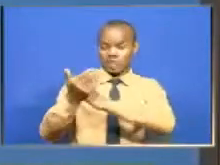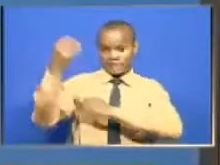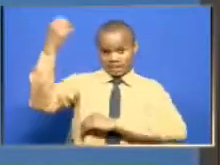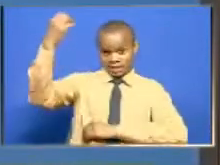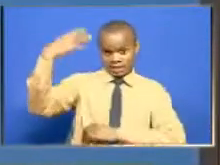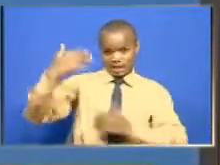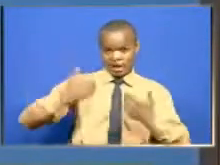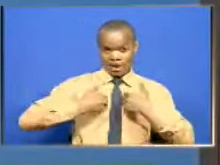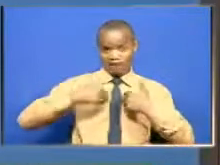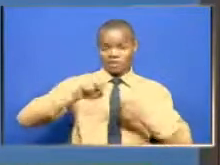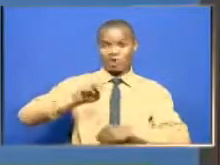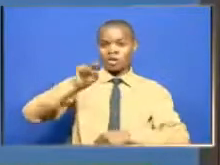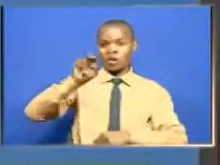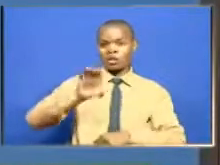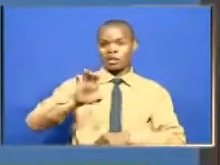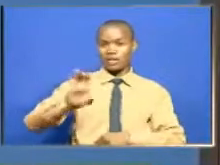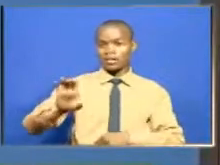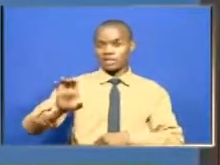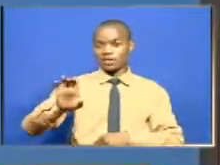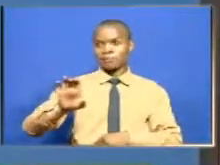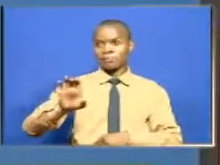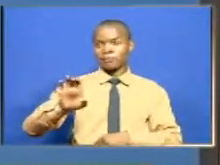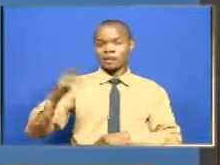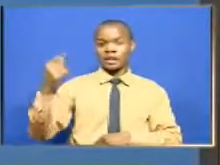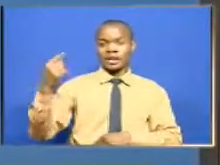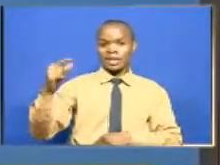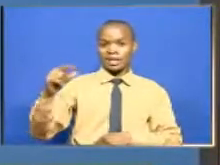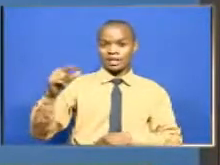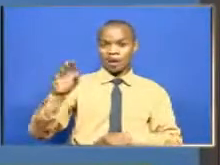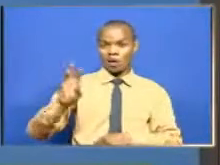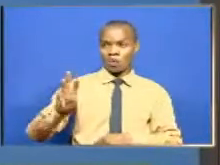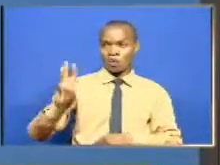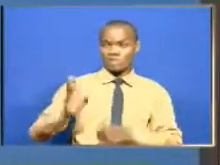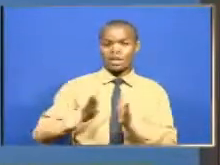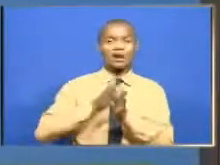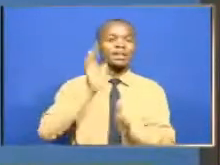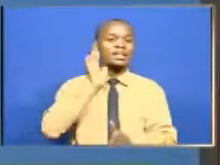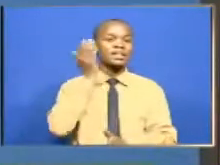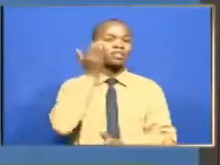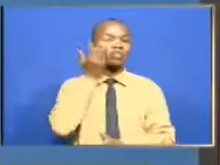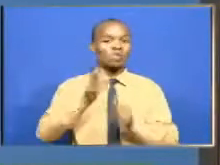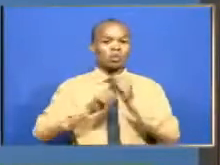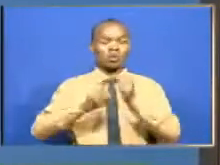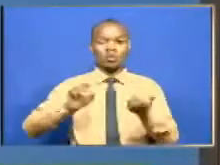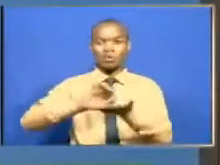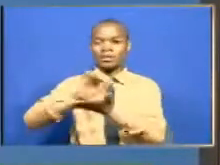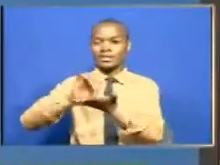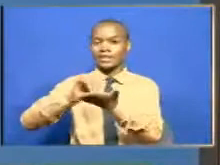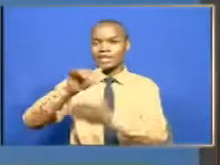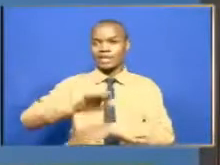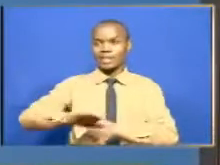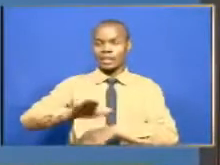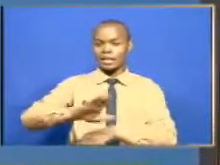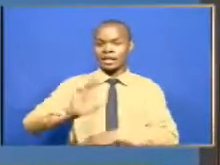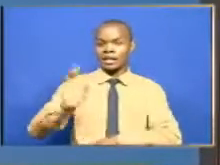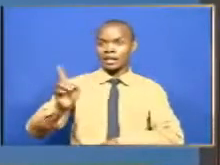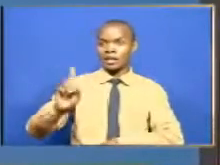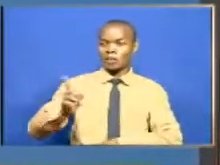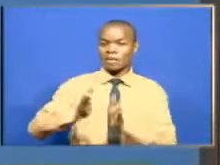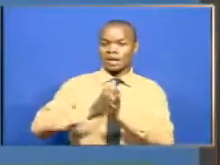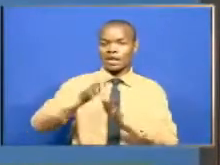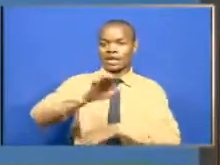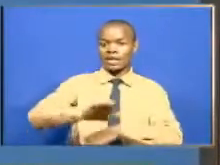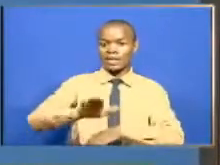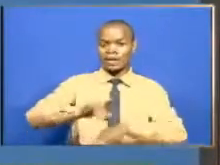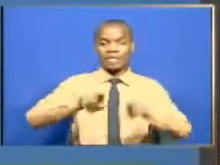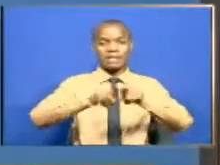the northeastern region, areas of Garissa, Mandera, Wajir and Isiolo, all the way to the central parts of the country, the capital city and its environs.